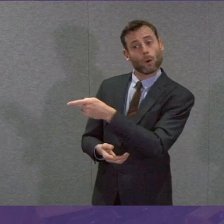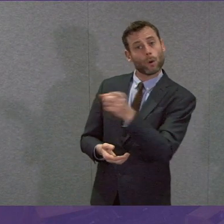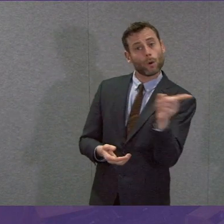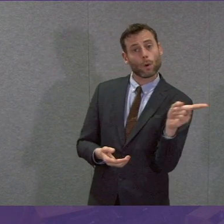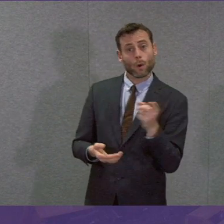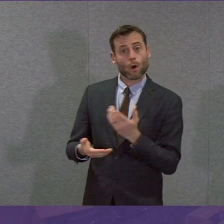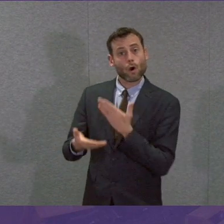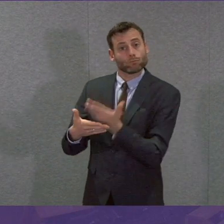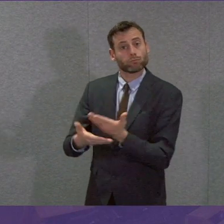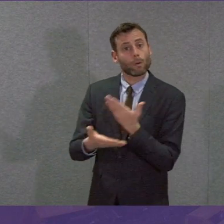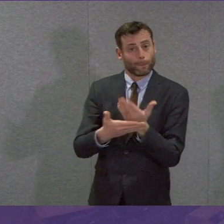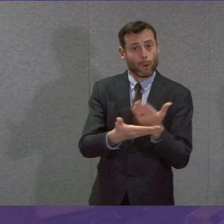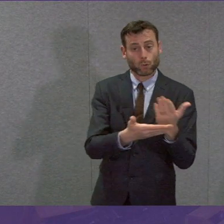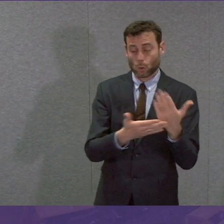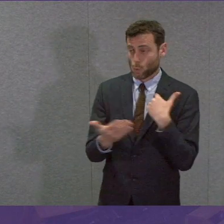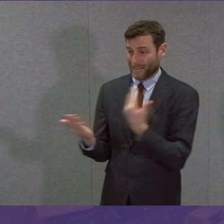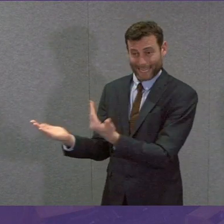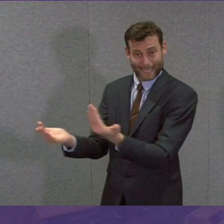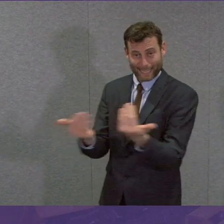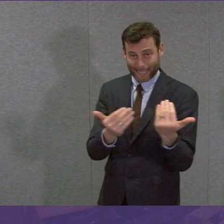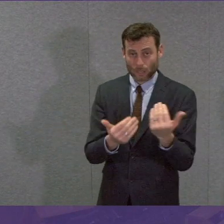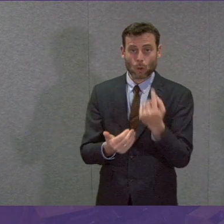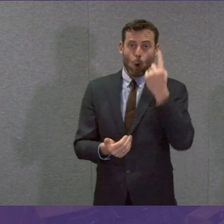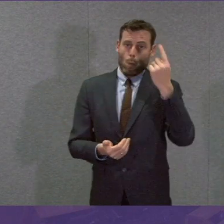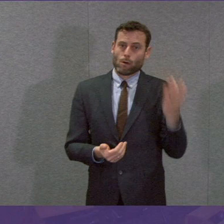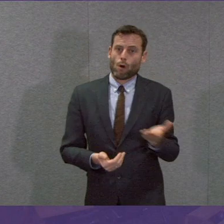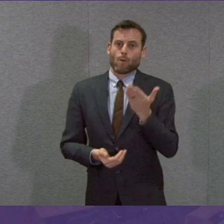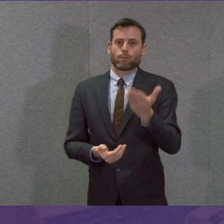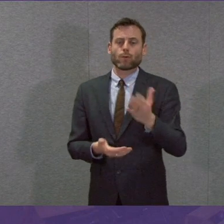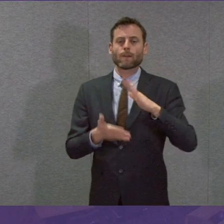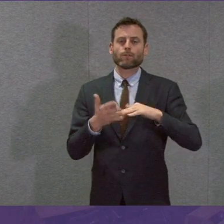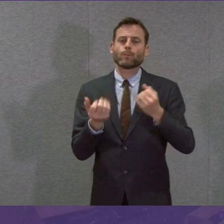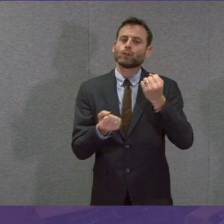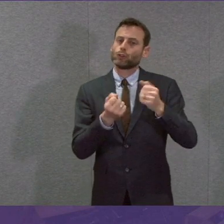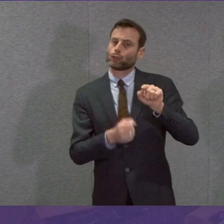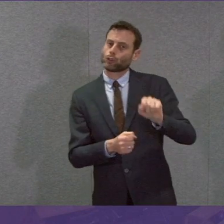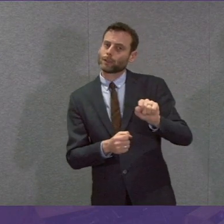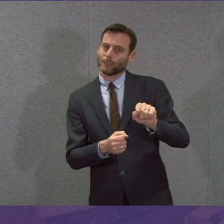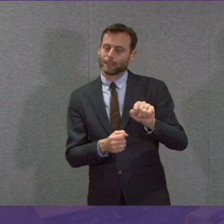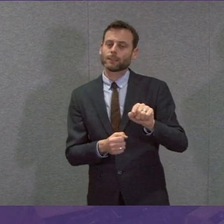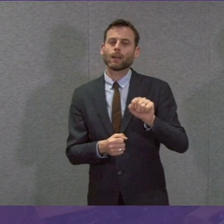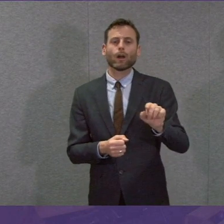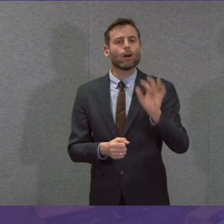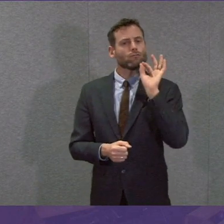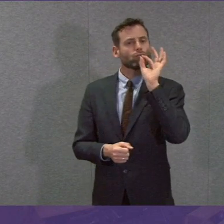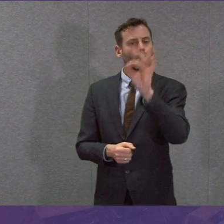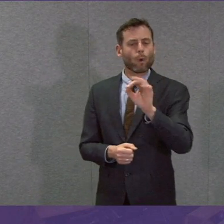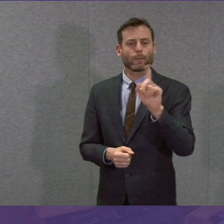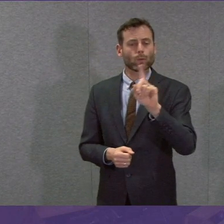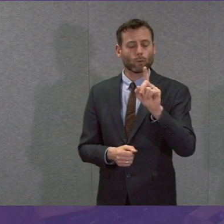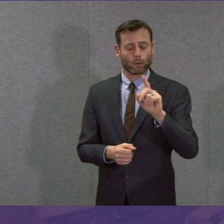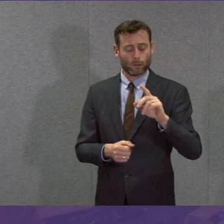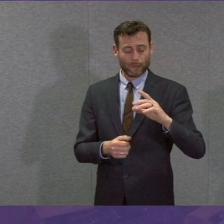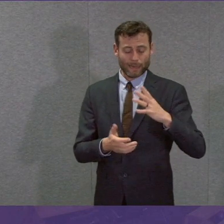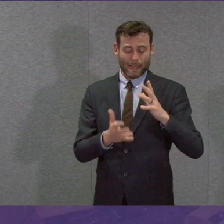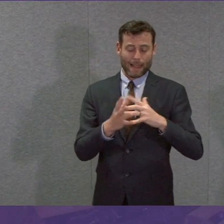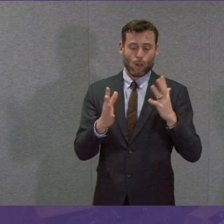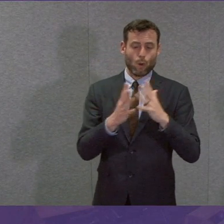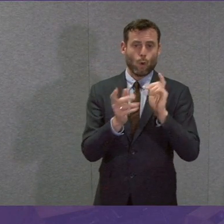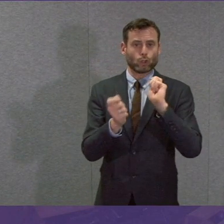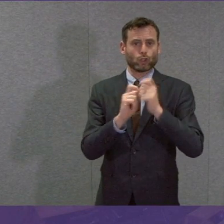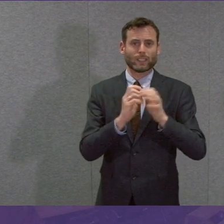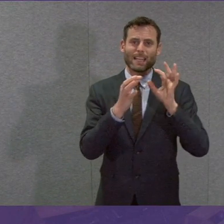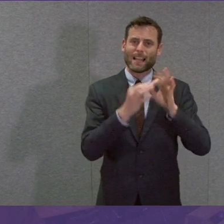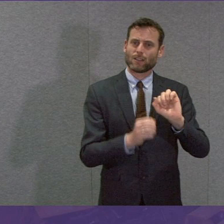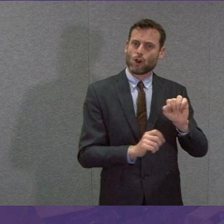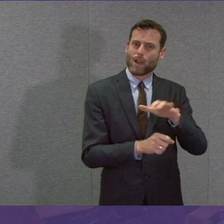knew of proposals from the Justice side, and I think Aileen Campbell indicated yesterday a requirement for a legislative change in terms of her own